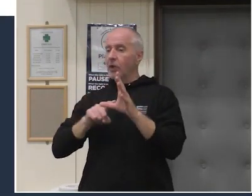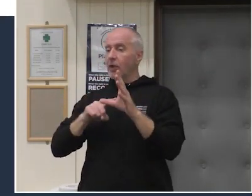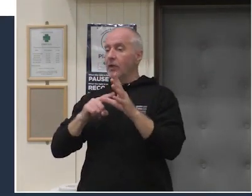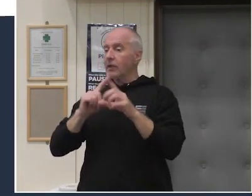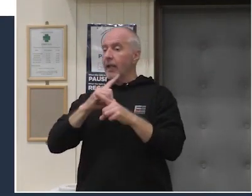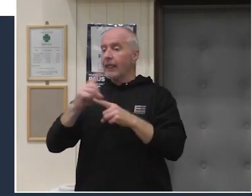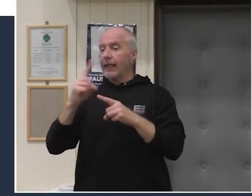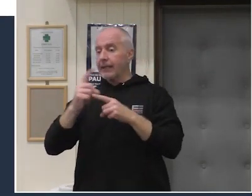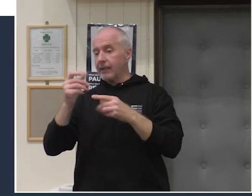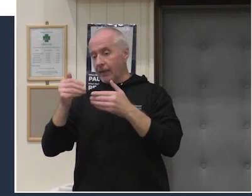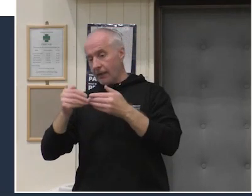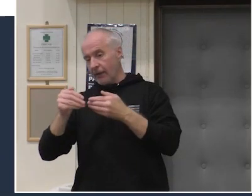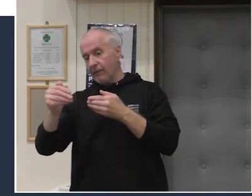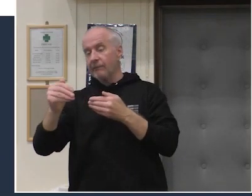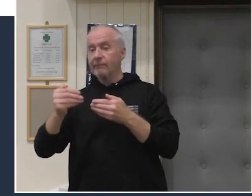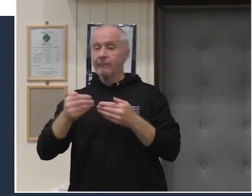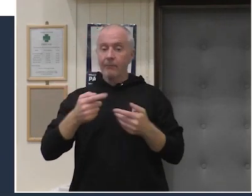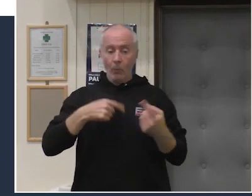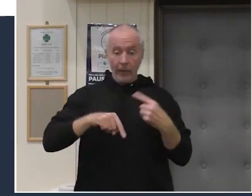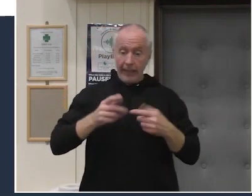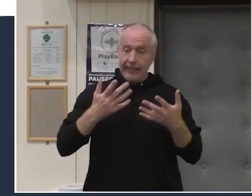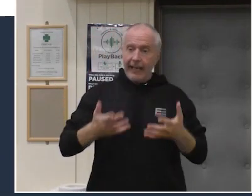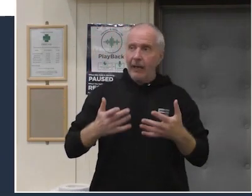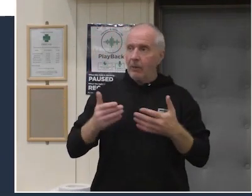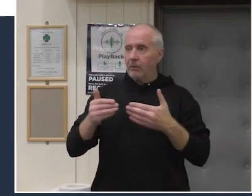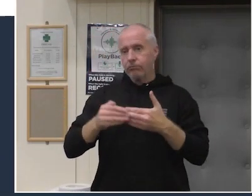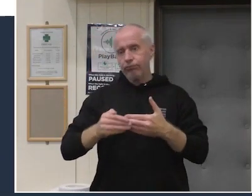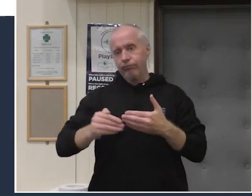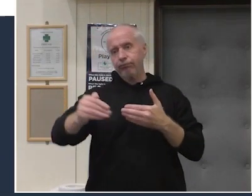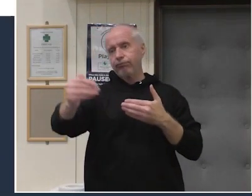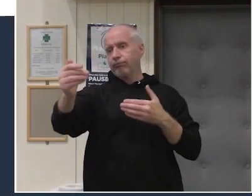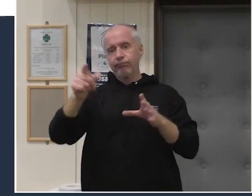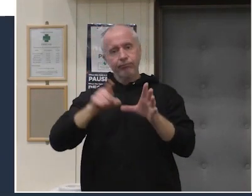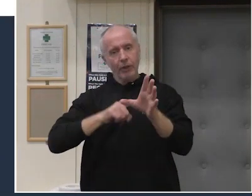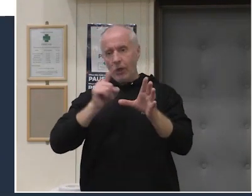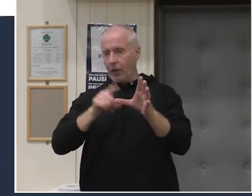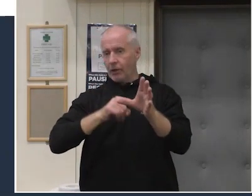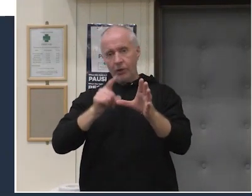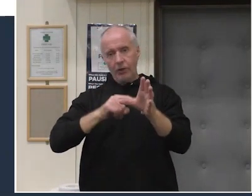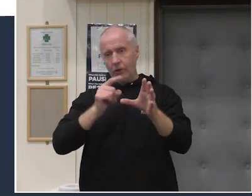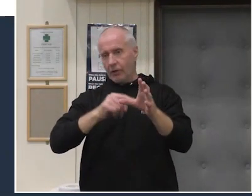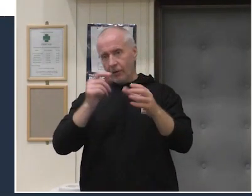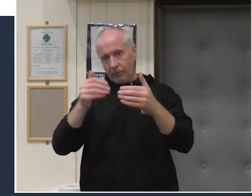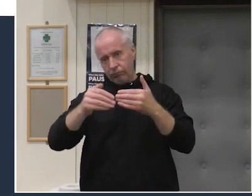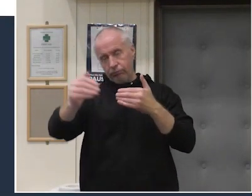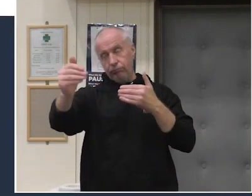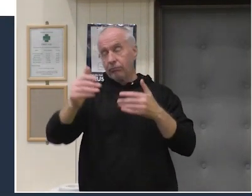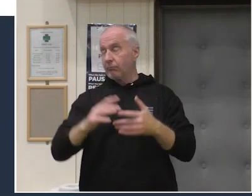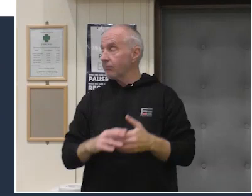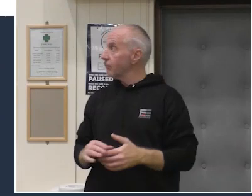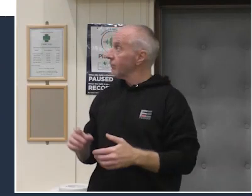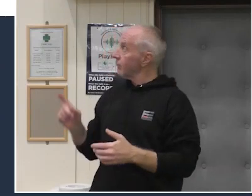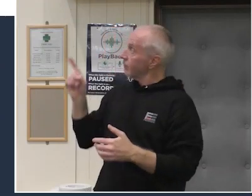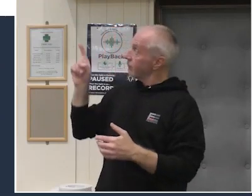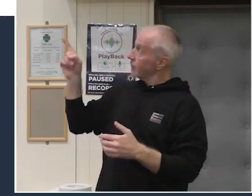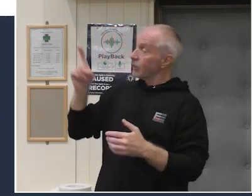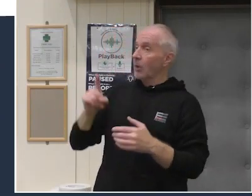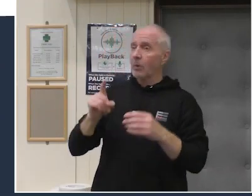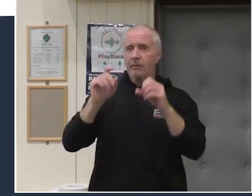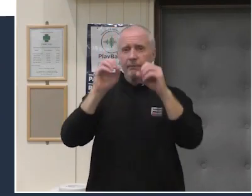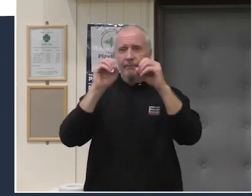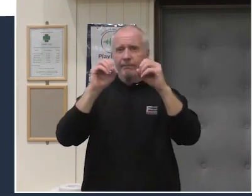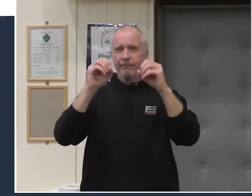further beyond the Big Bang at this stage. So this light was particularly sort of